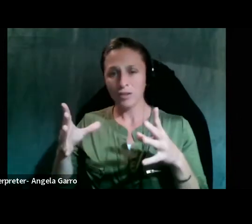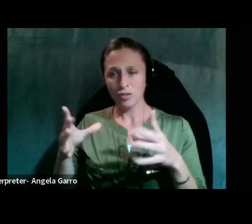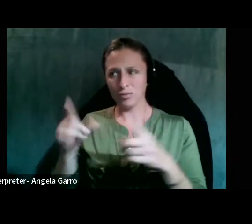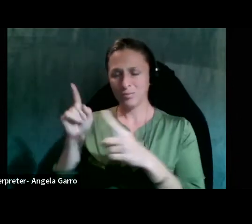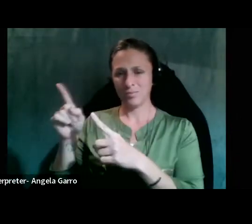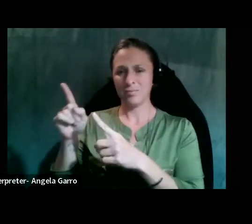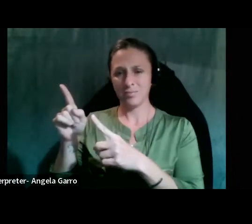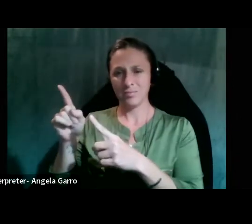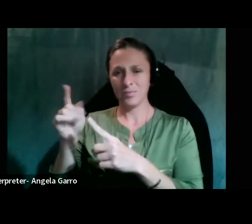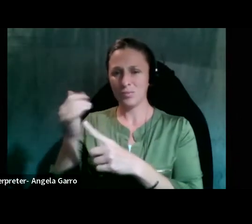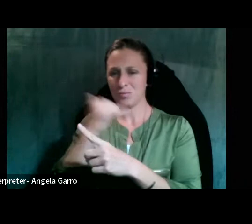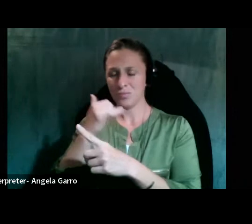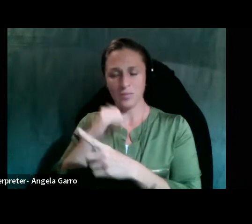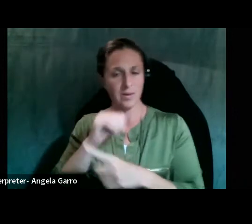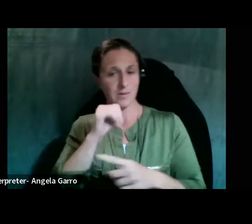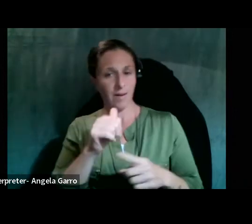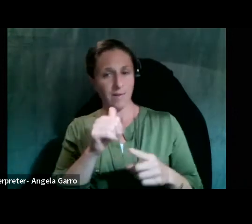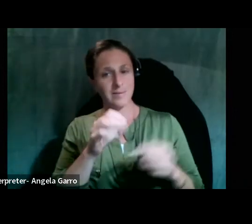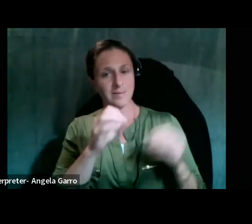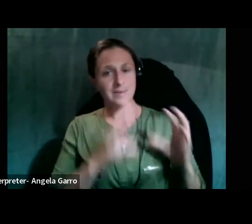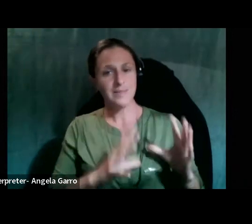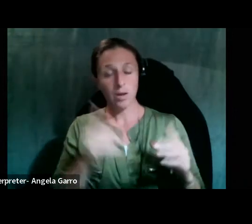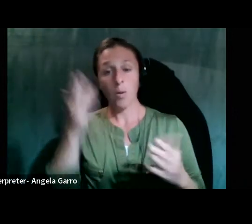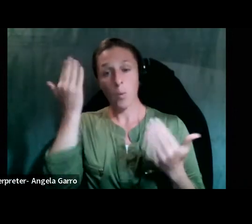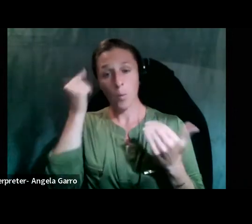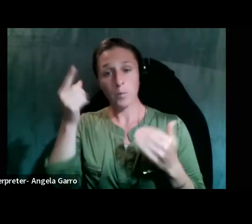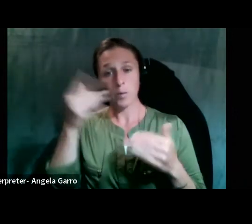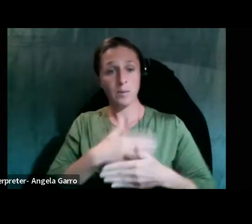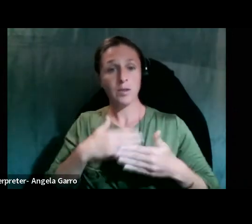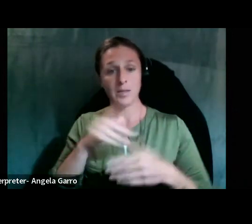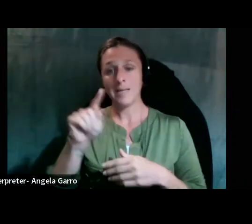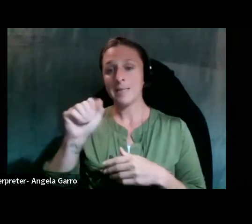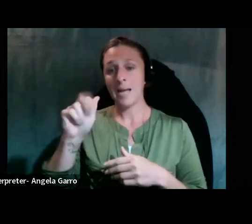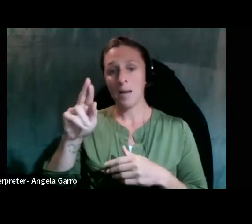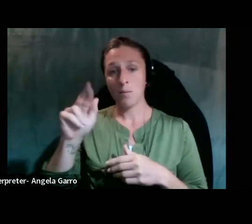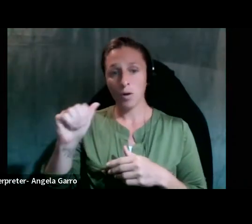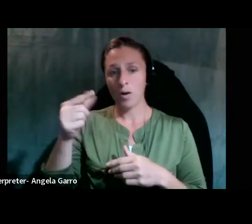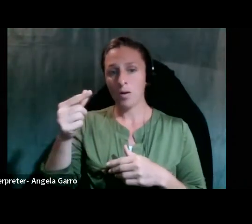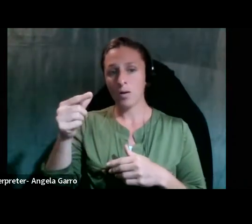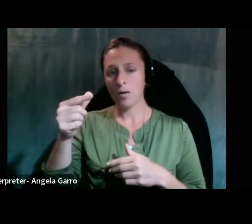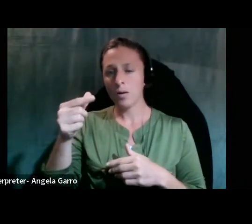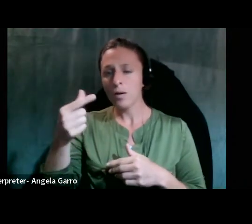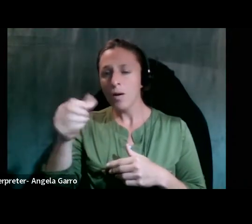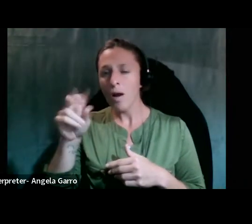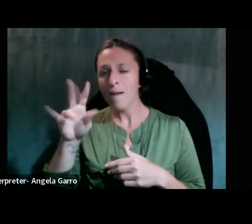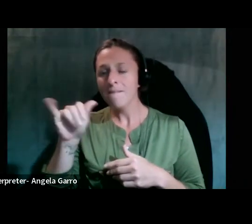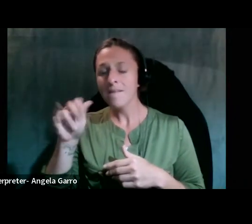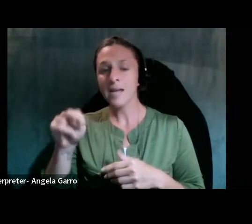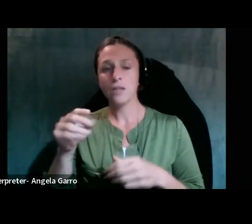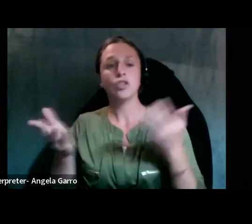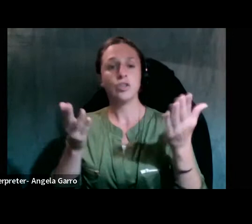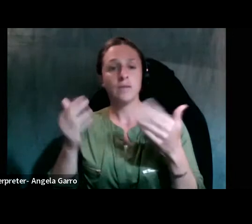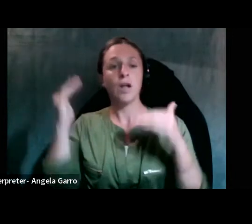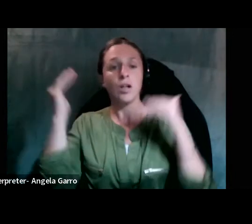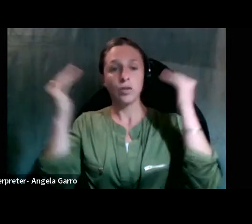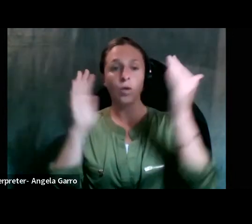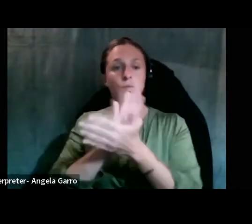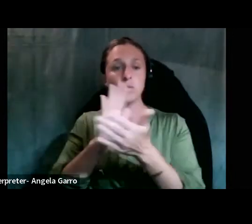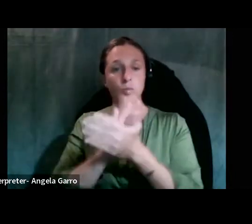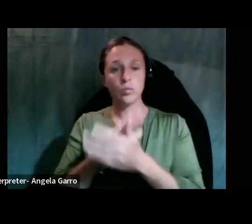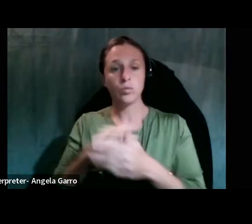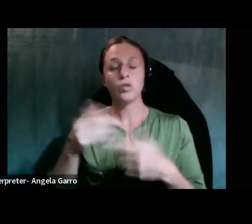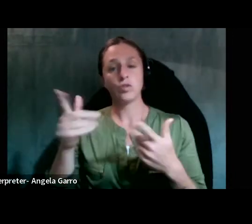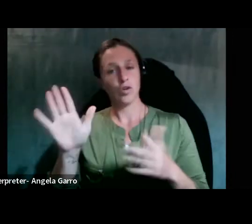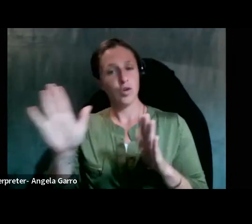teacher. I hope you appreciate that my sister, Tamara Donovan, served at the adult school in large measure as her way of giving back